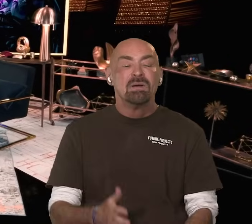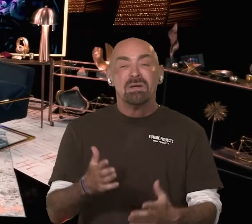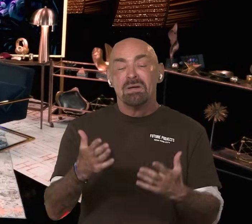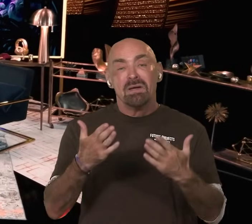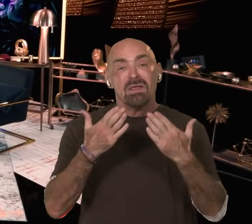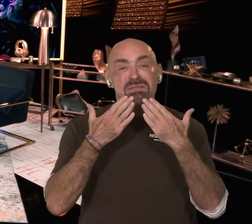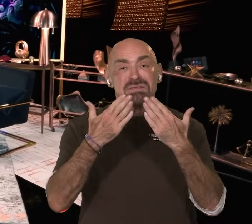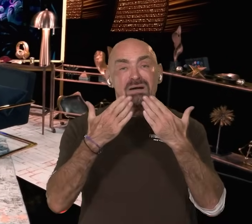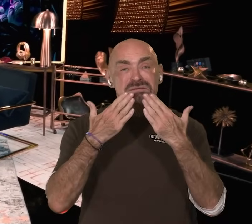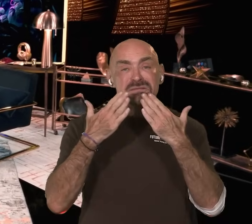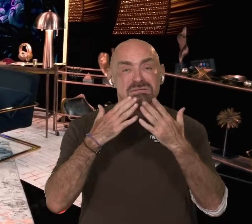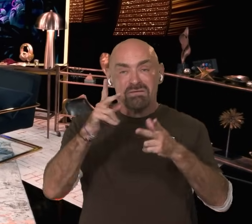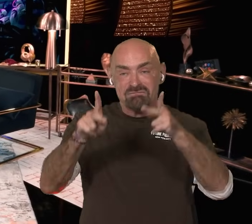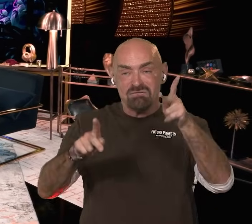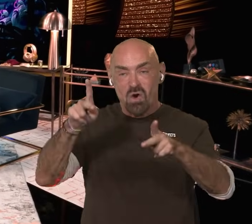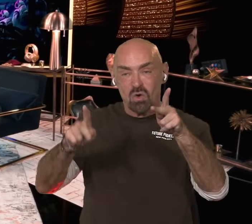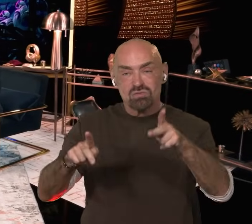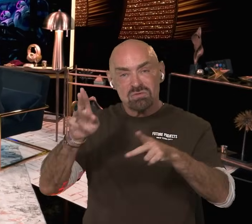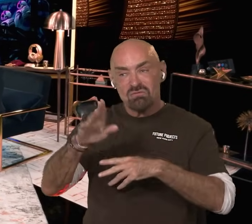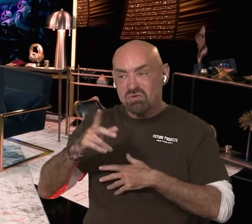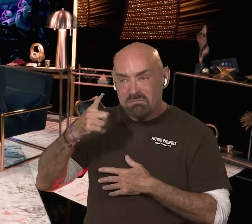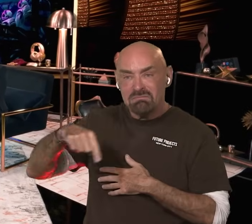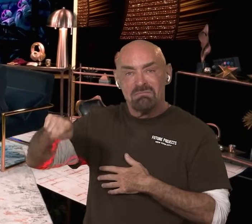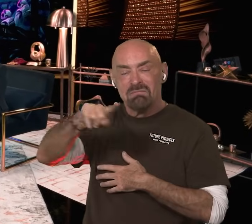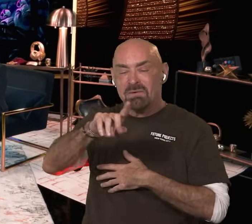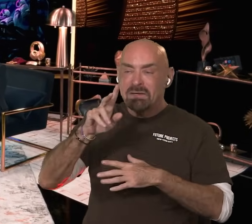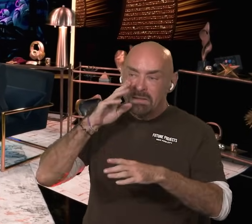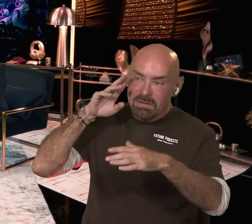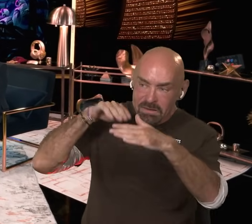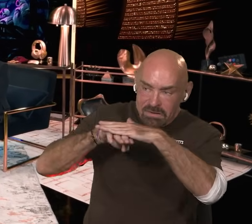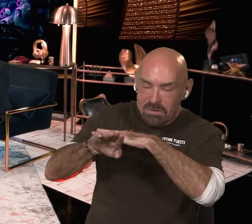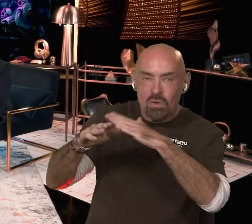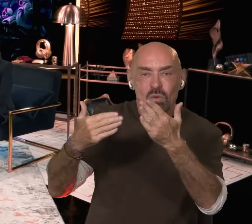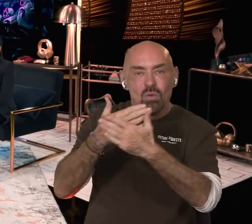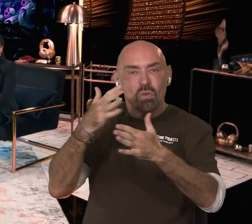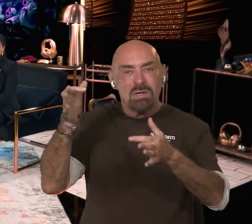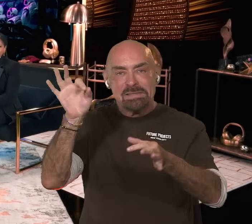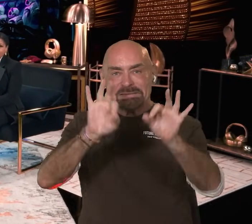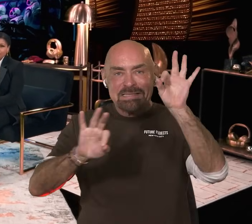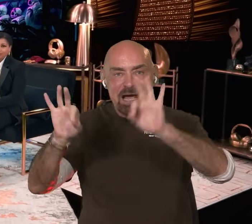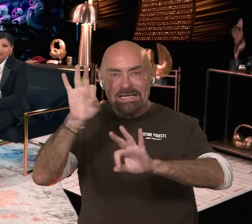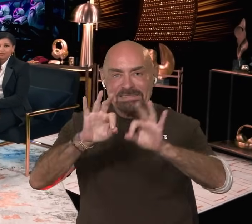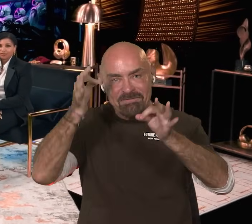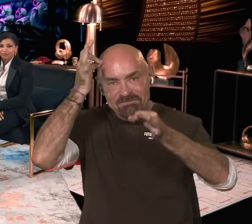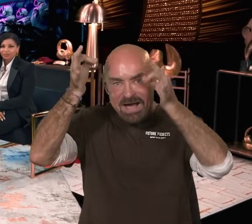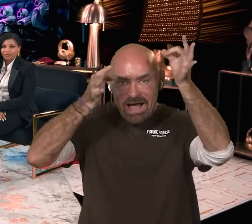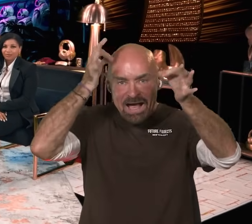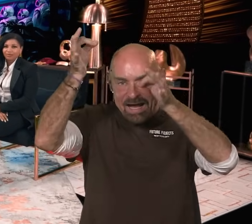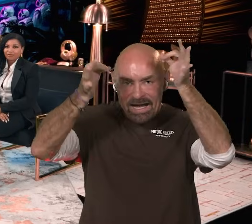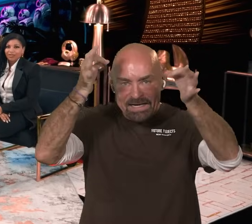A huge thanks to the good folks at Sonderlust for letting us take a look inside their new sci-fi city builder, Generation Exile. It